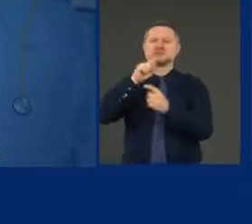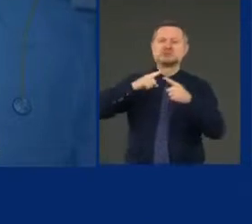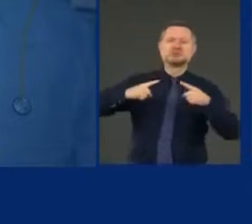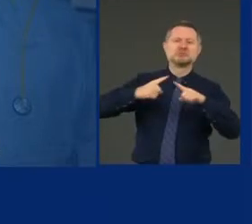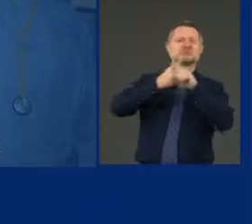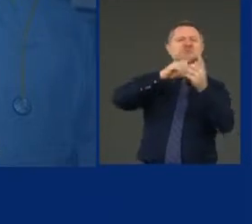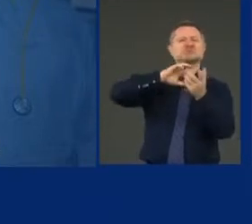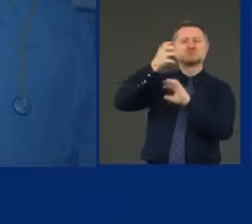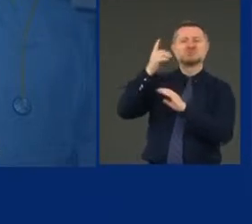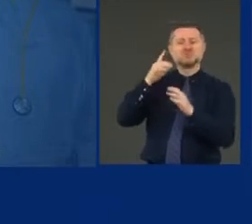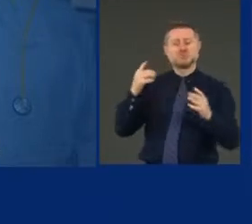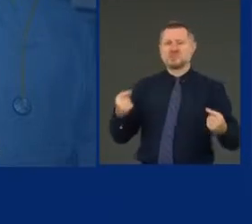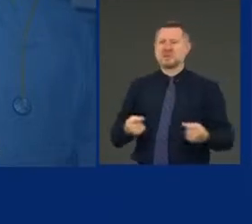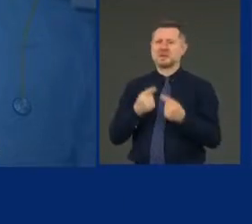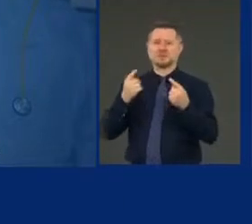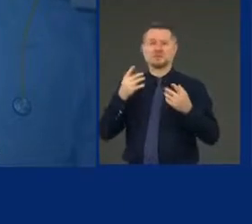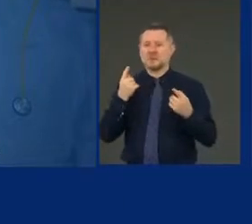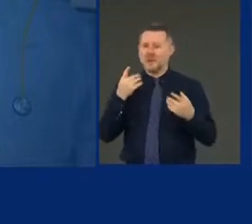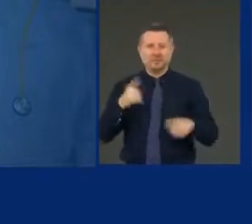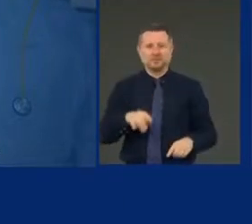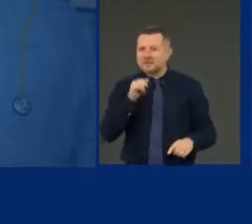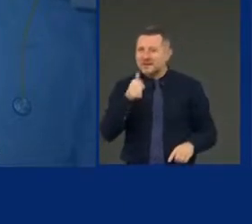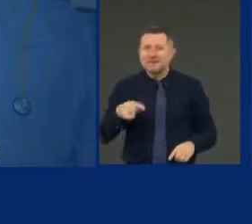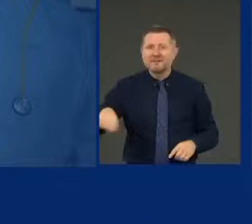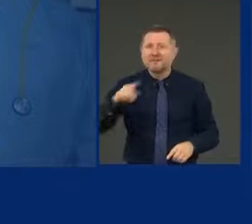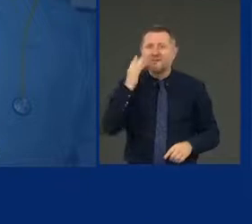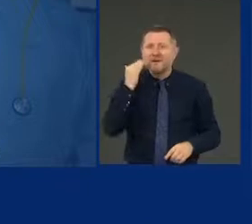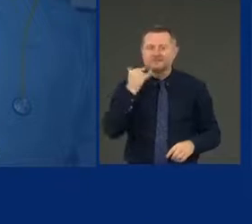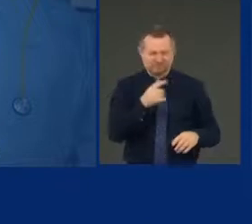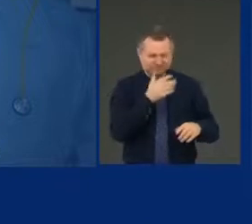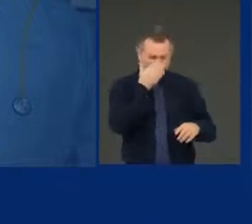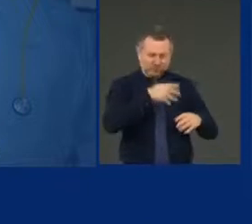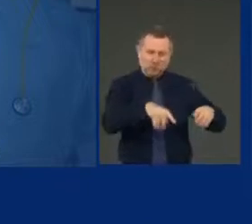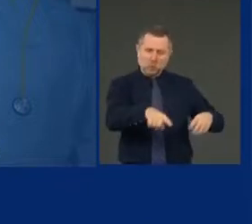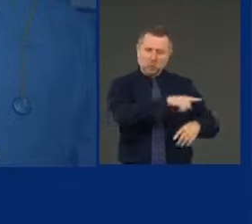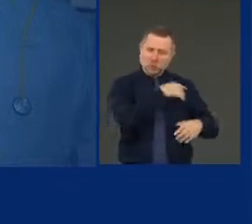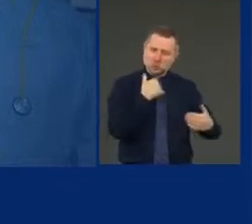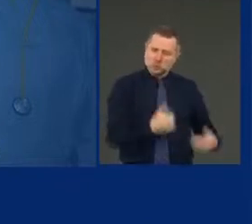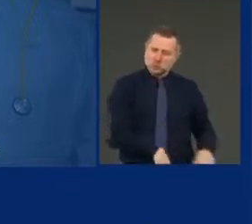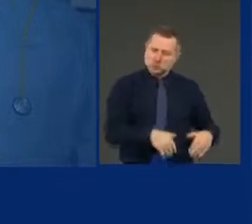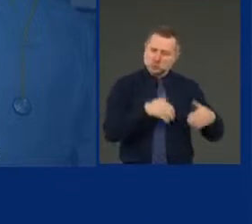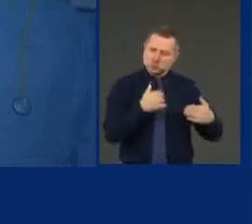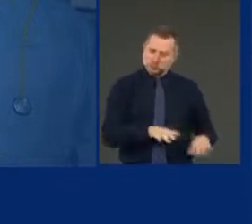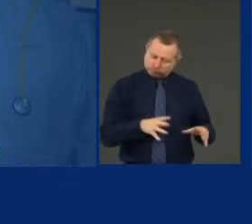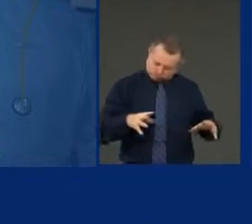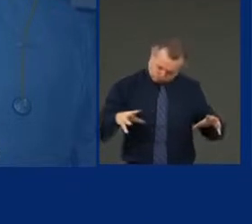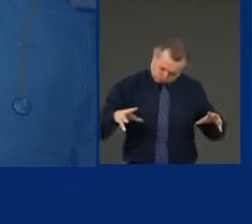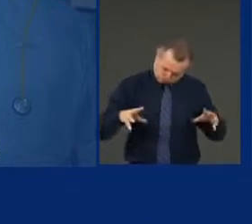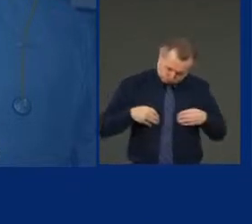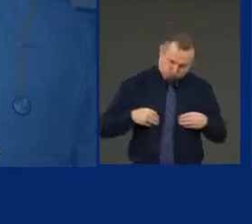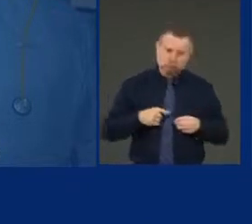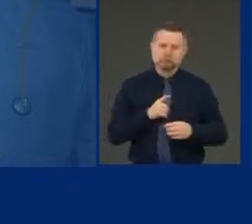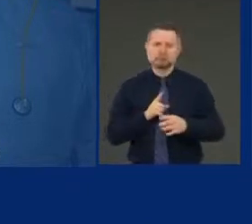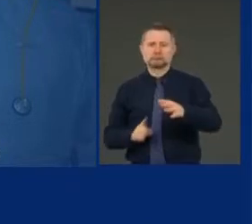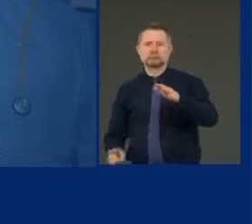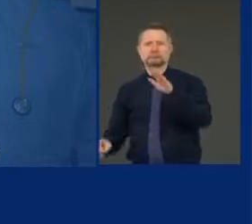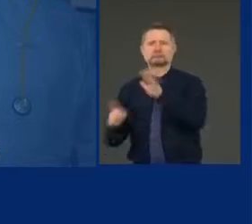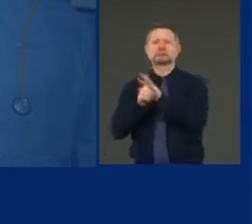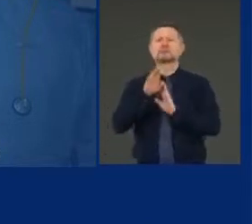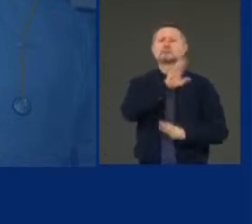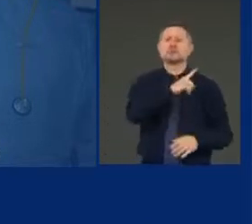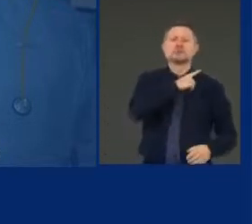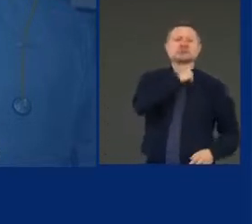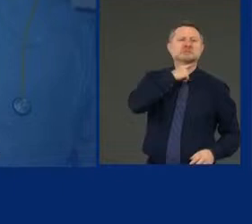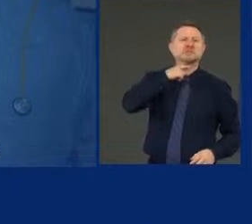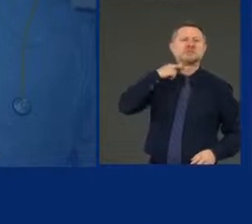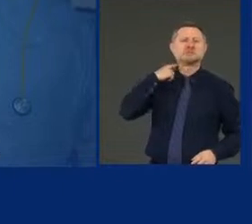But these frontline workers, despite the risk, because I had to highlight the